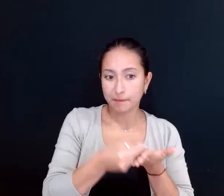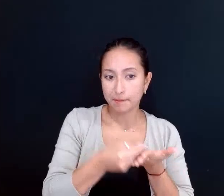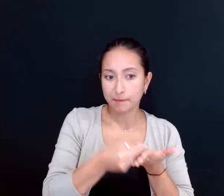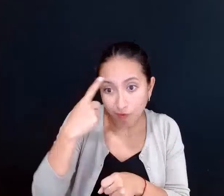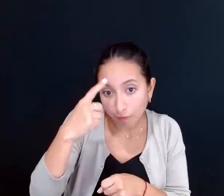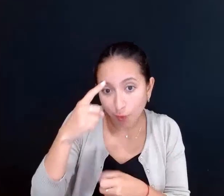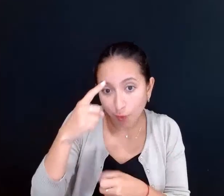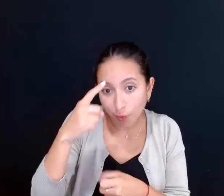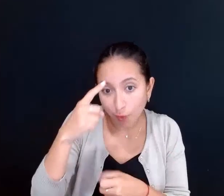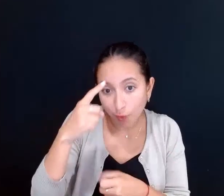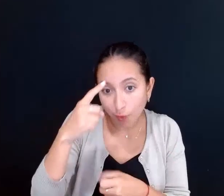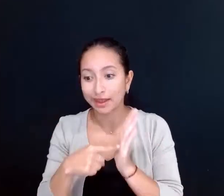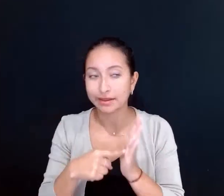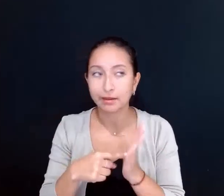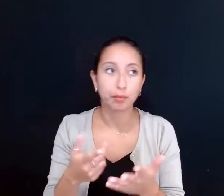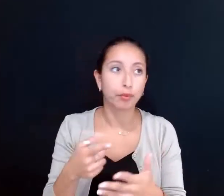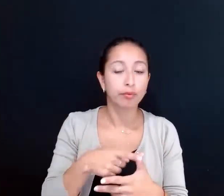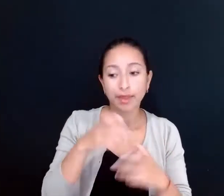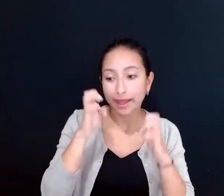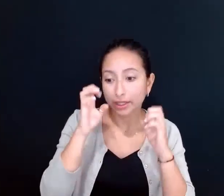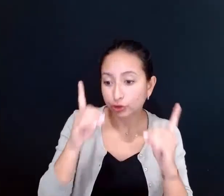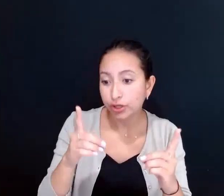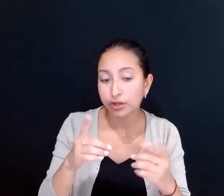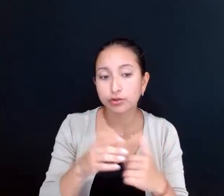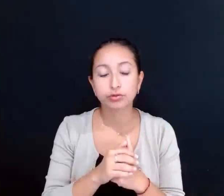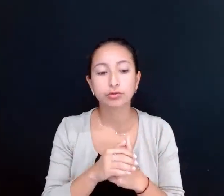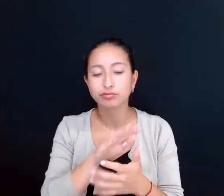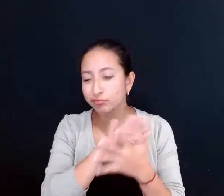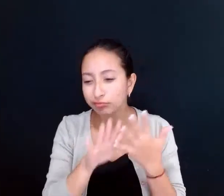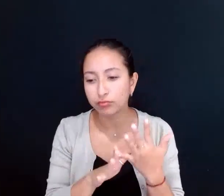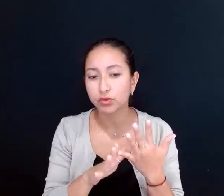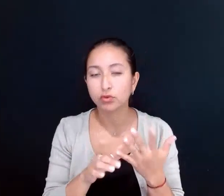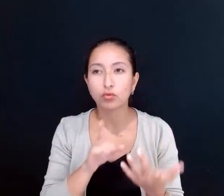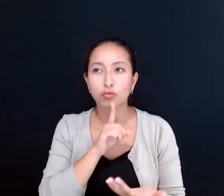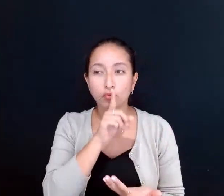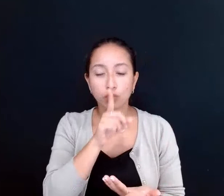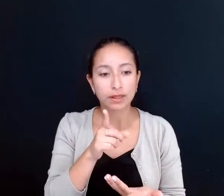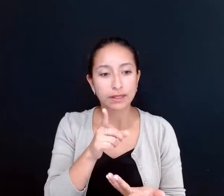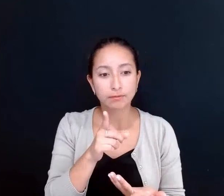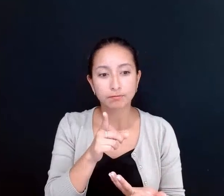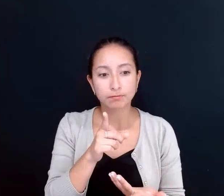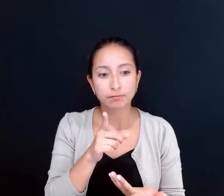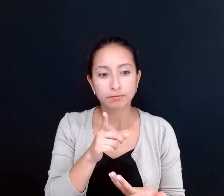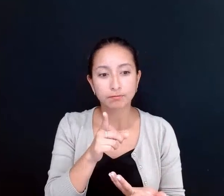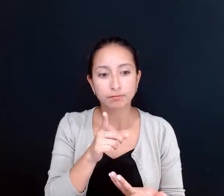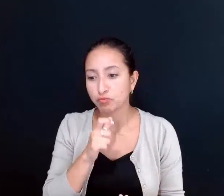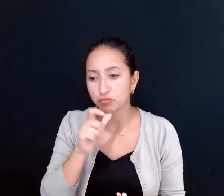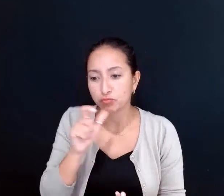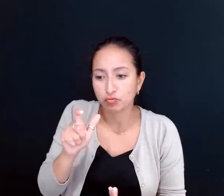about, whether it be for education. Mm-hmm. And so there shouldn't be really a fear of people using their ABLE